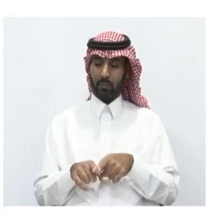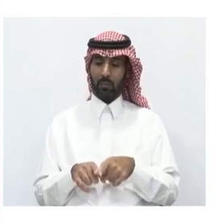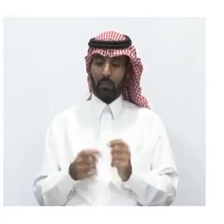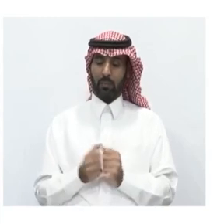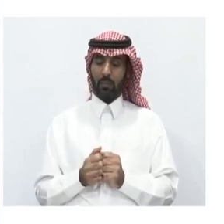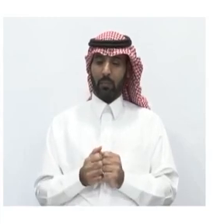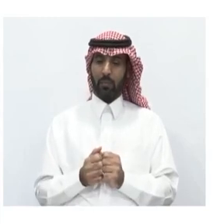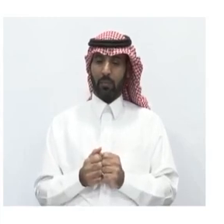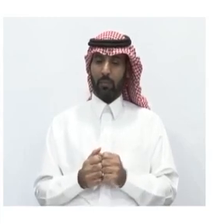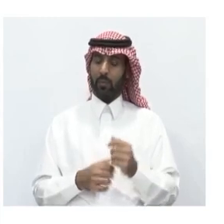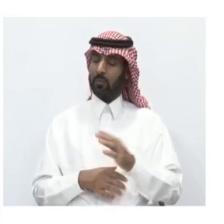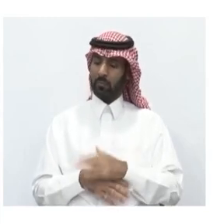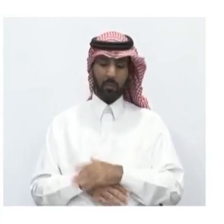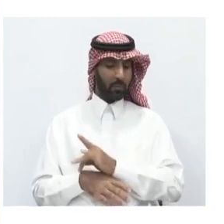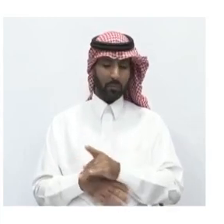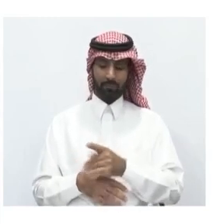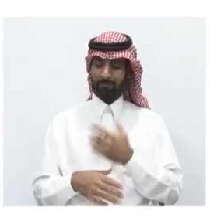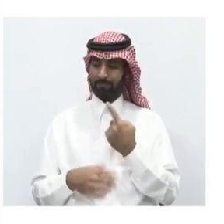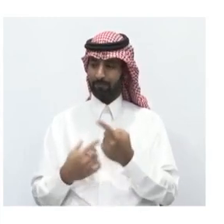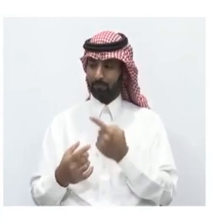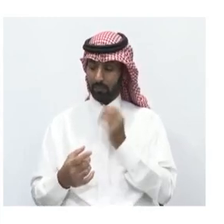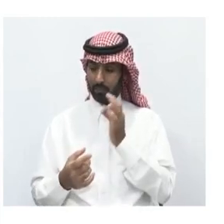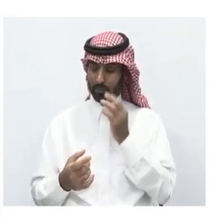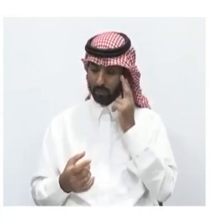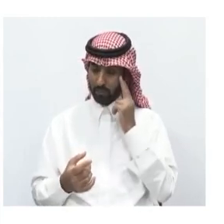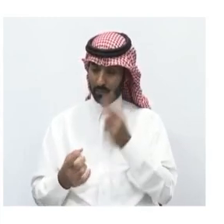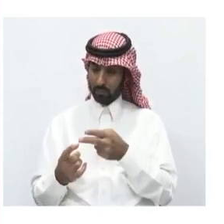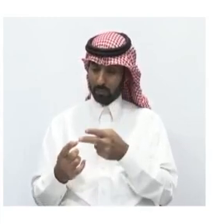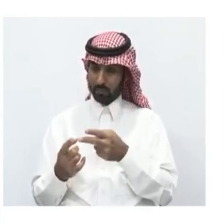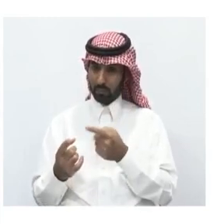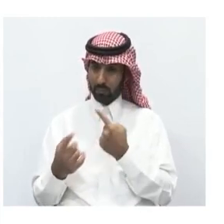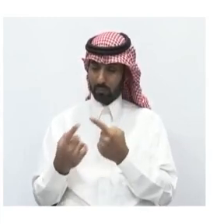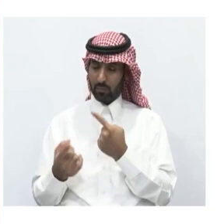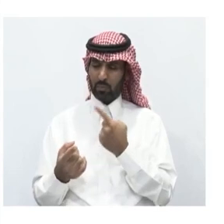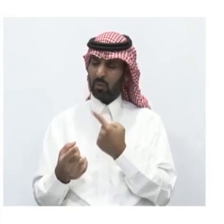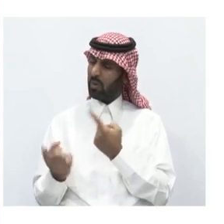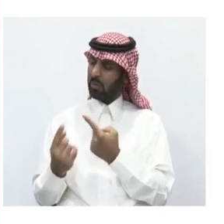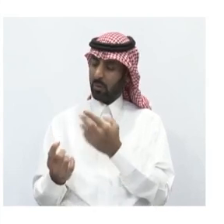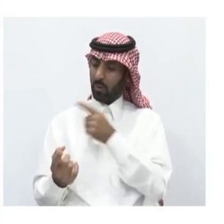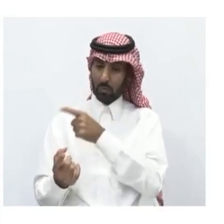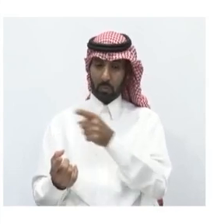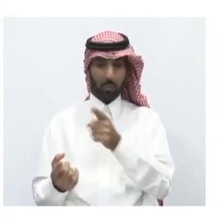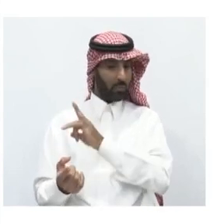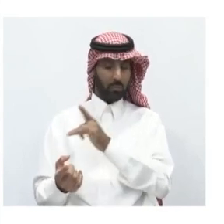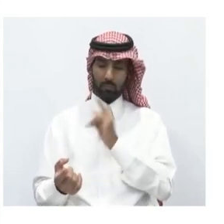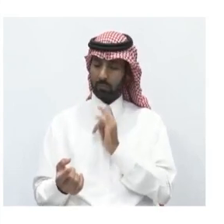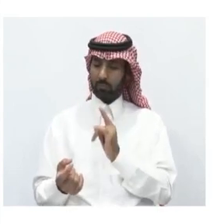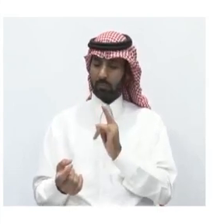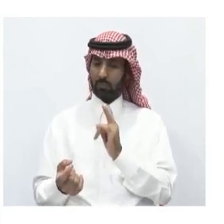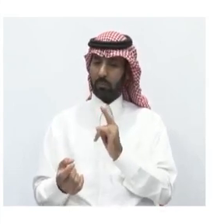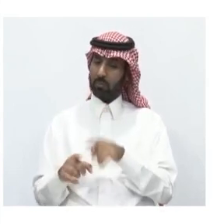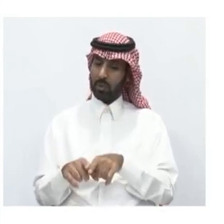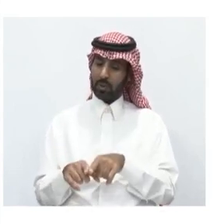very polite and should be used with care. Especially the word crummy is not very polite, as I mentioned